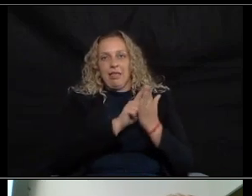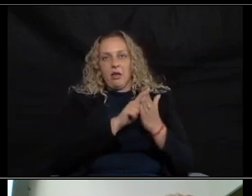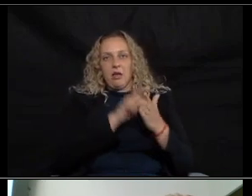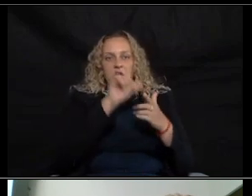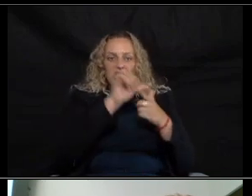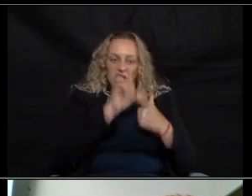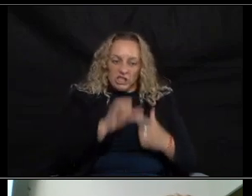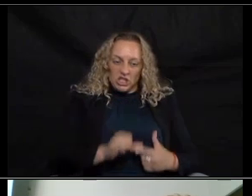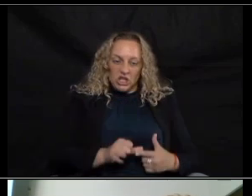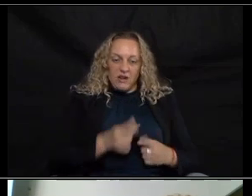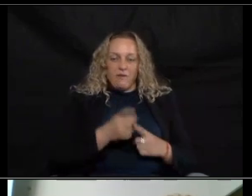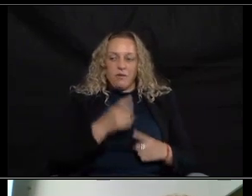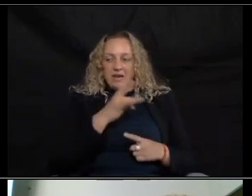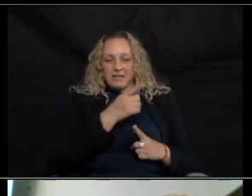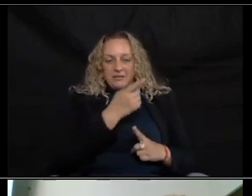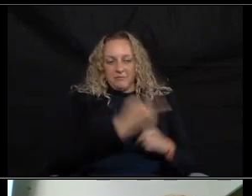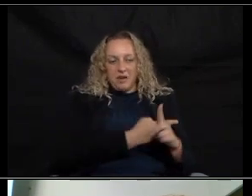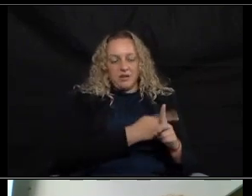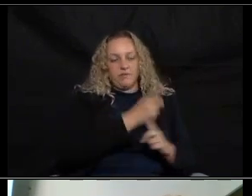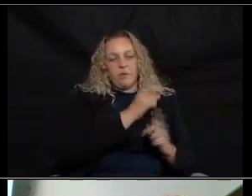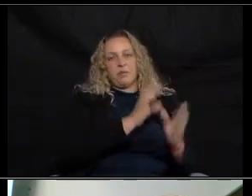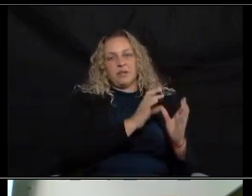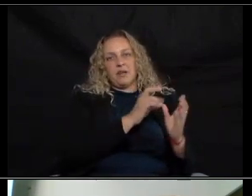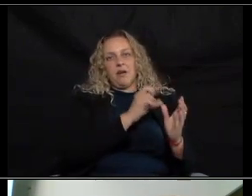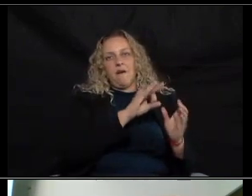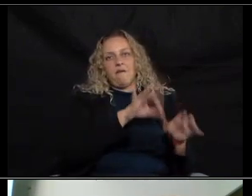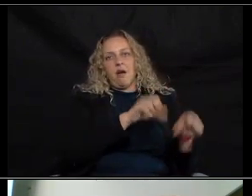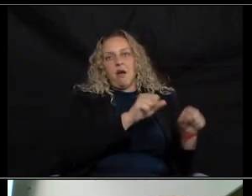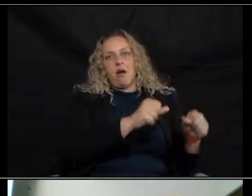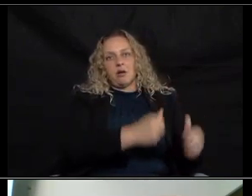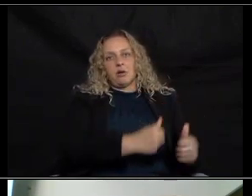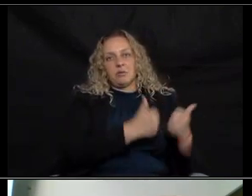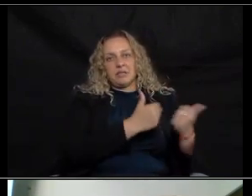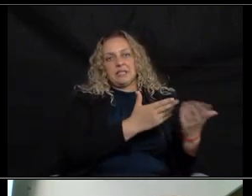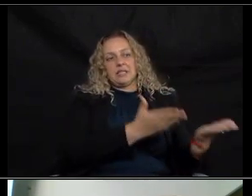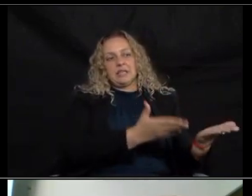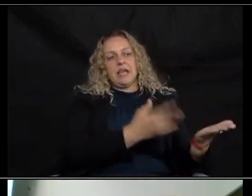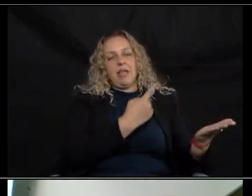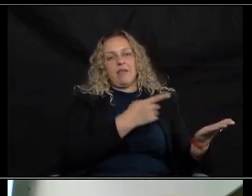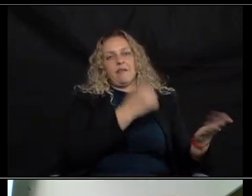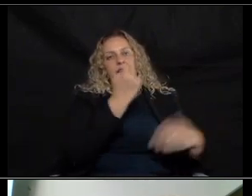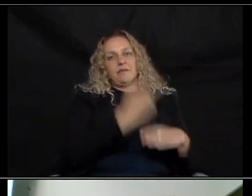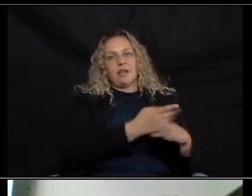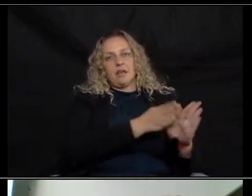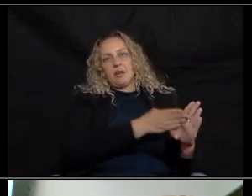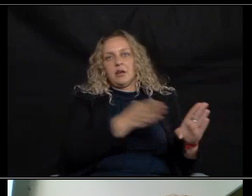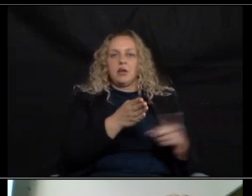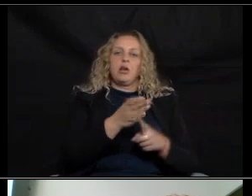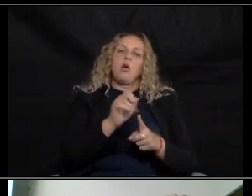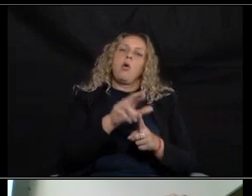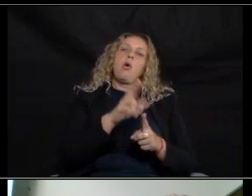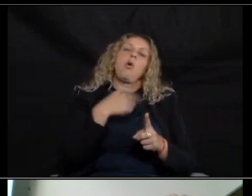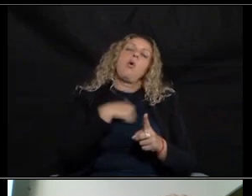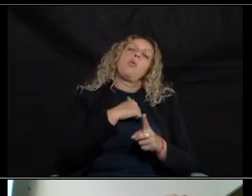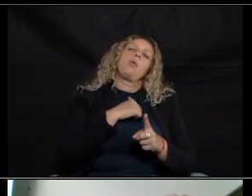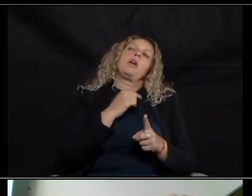months from the certificate of occupancy and the effective date, or are we going